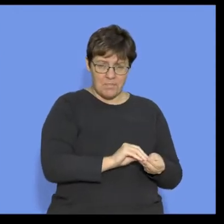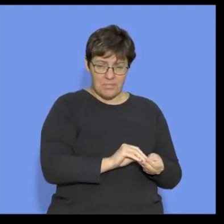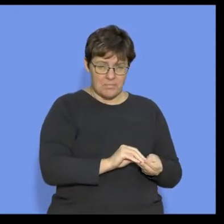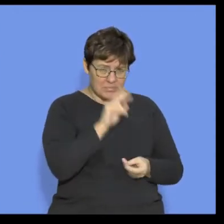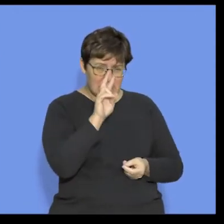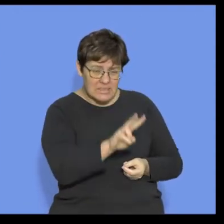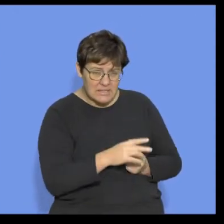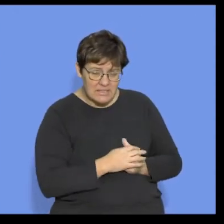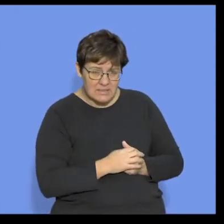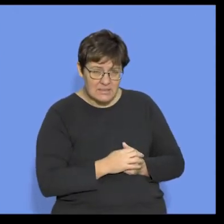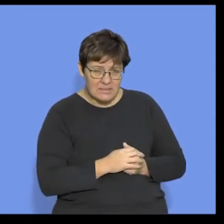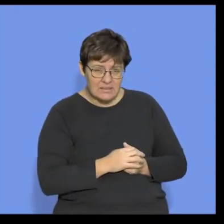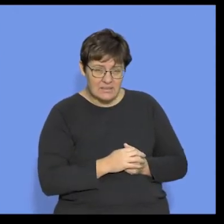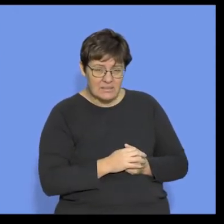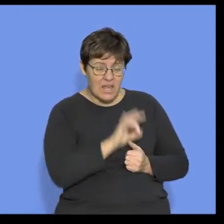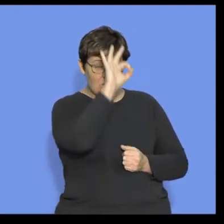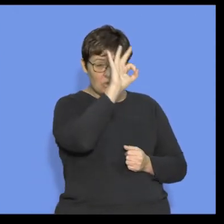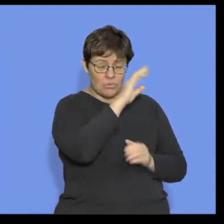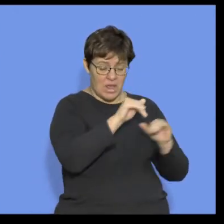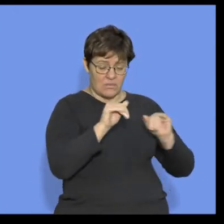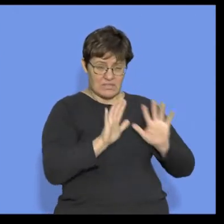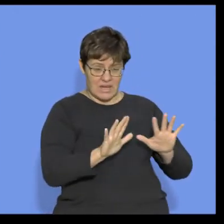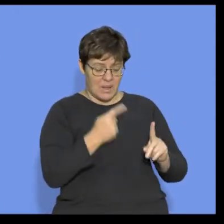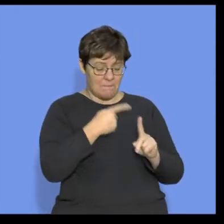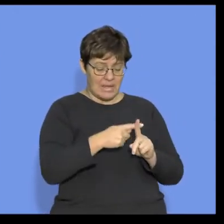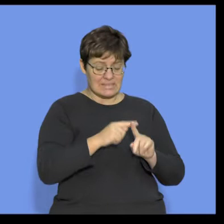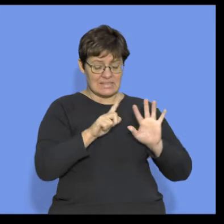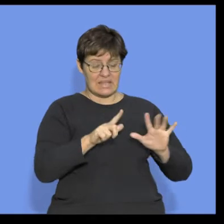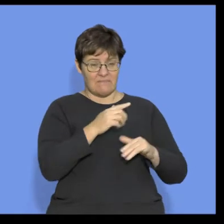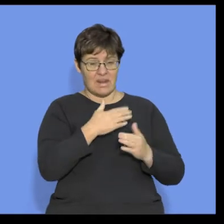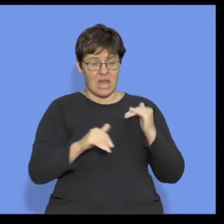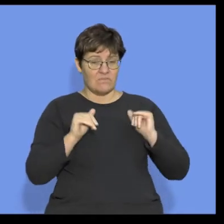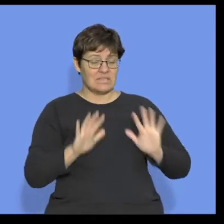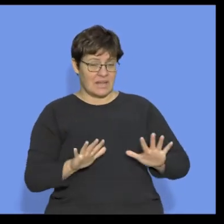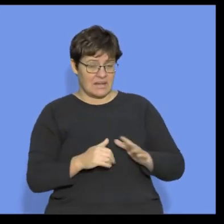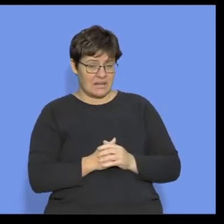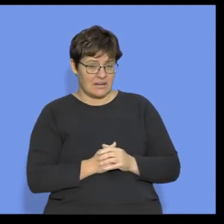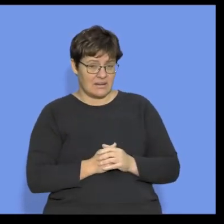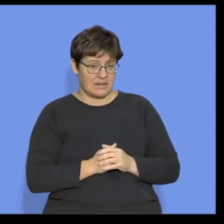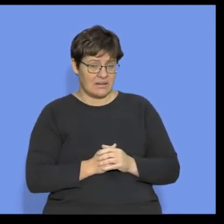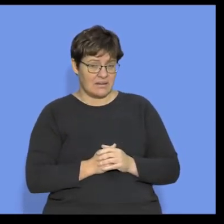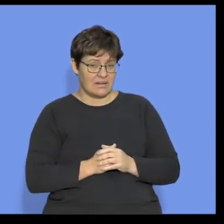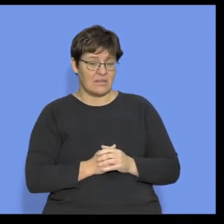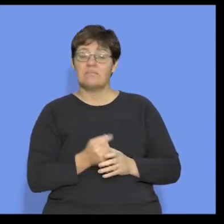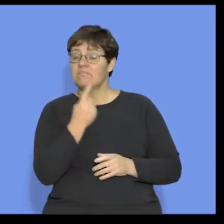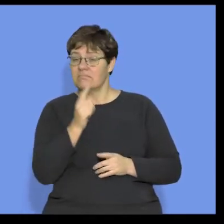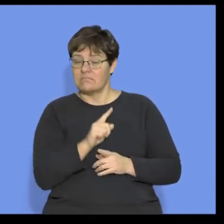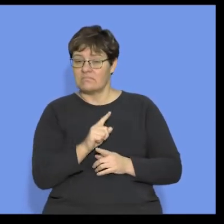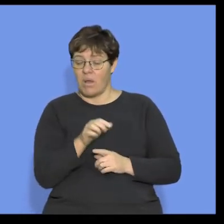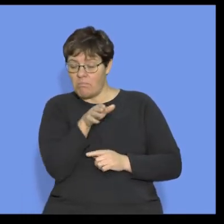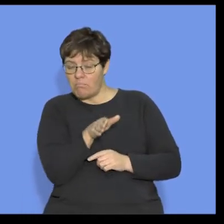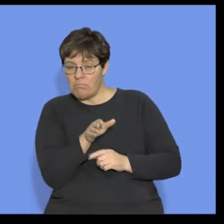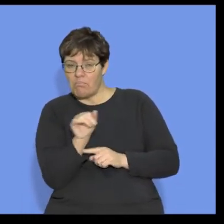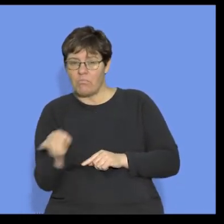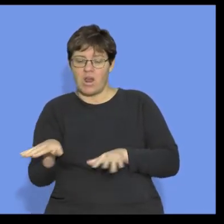to? Can you see that? 3 out of 10 plus 7 out of 10. We call those